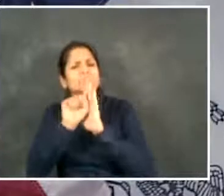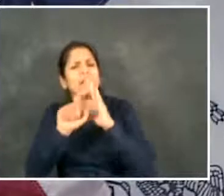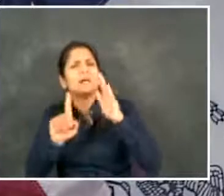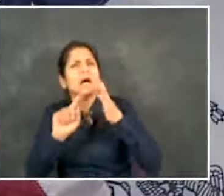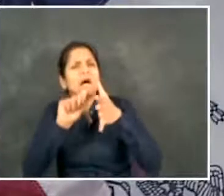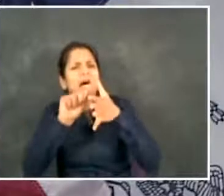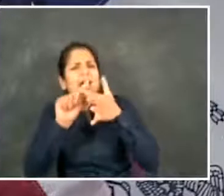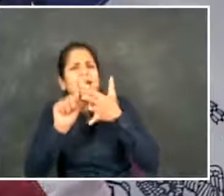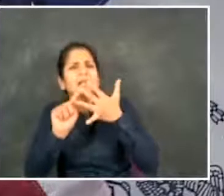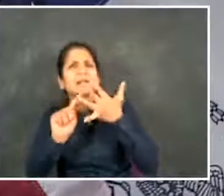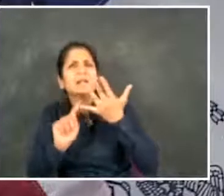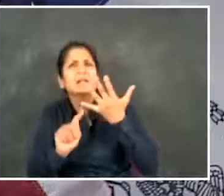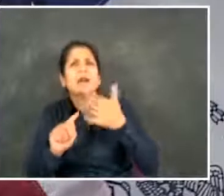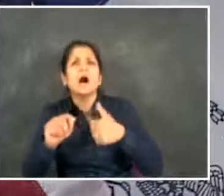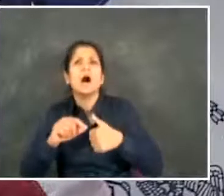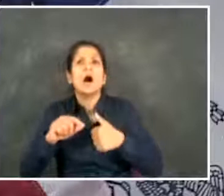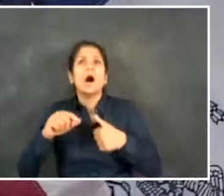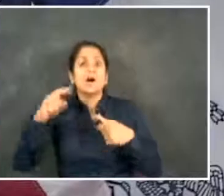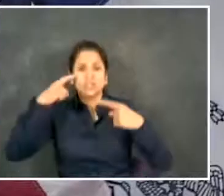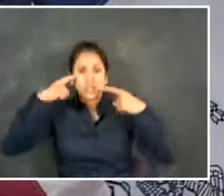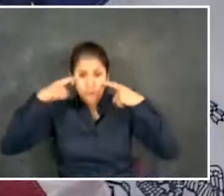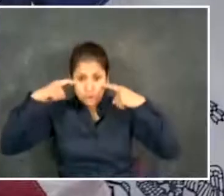of COVID-19 in children.